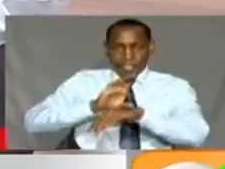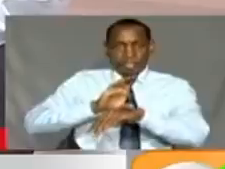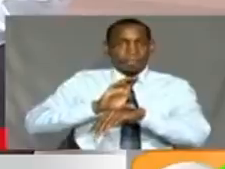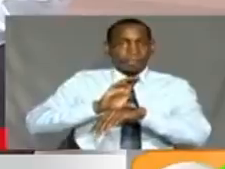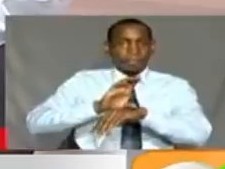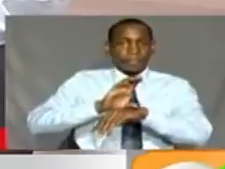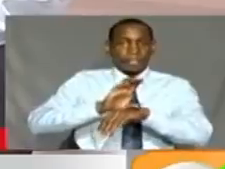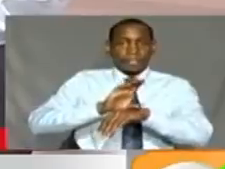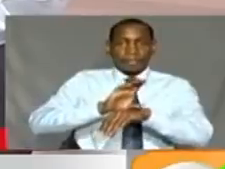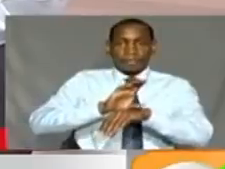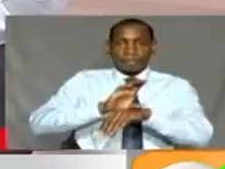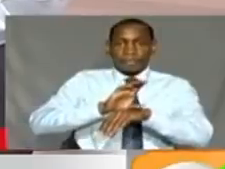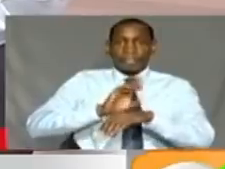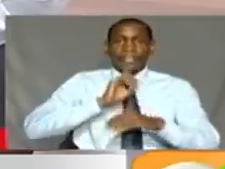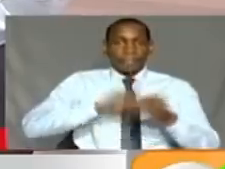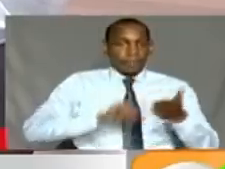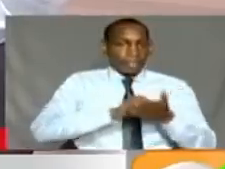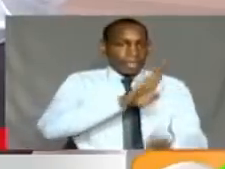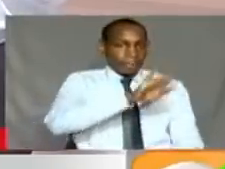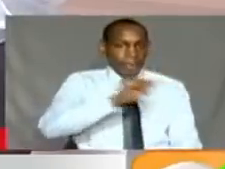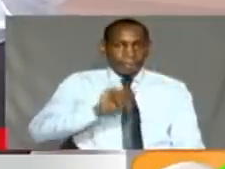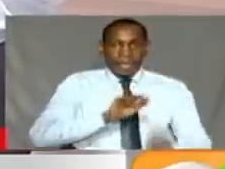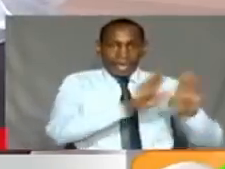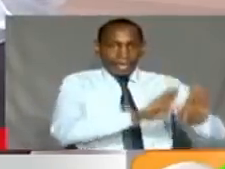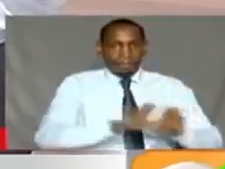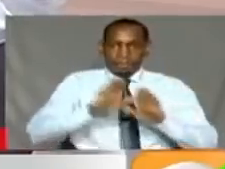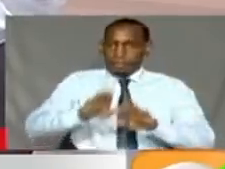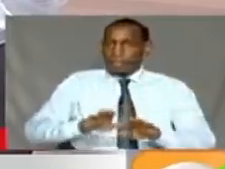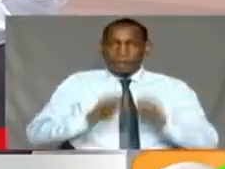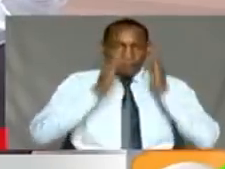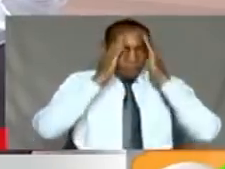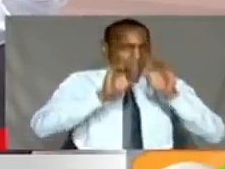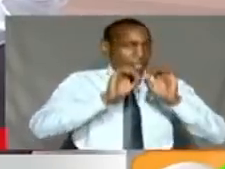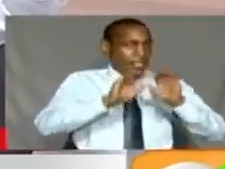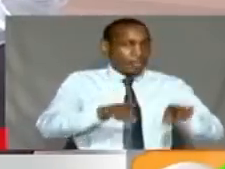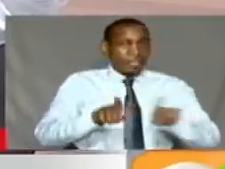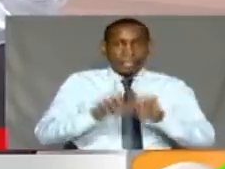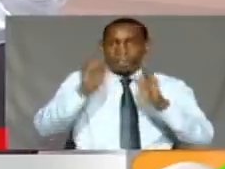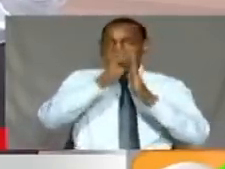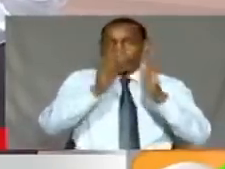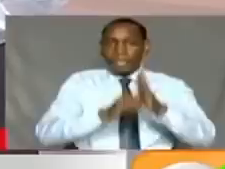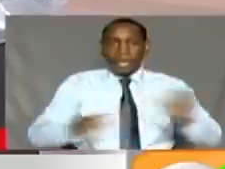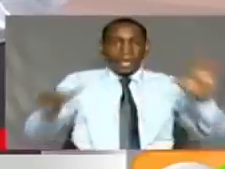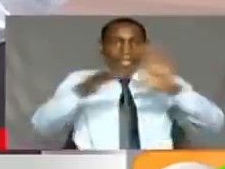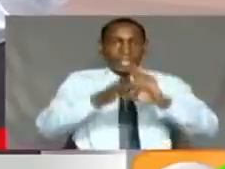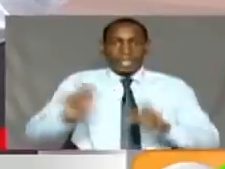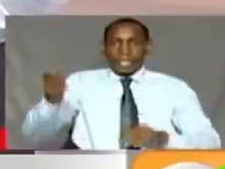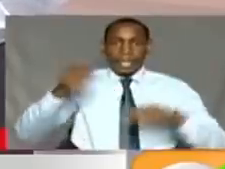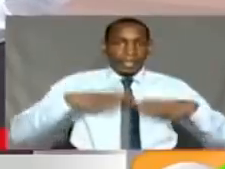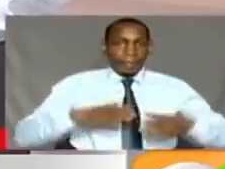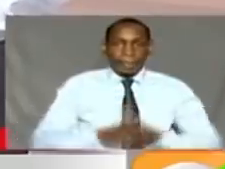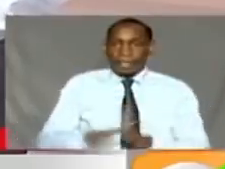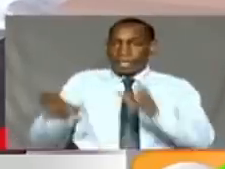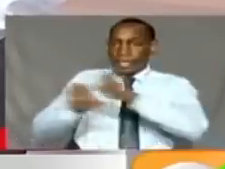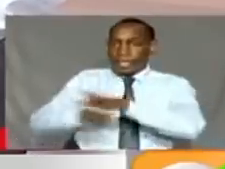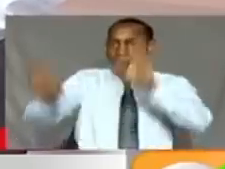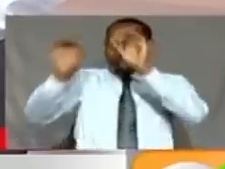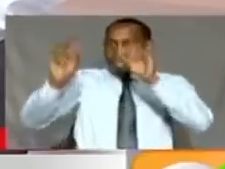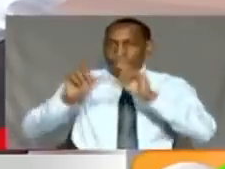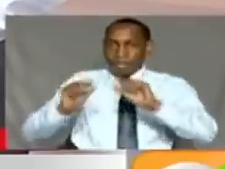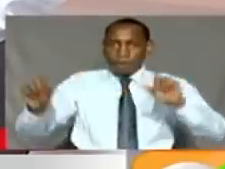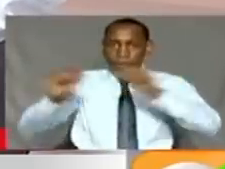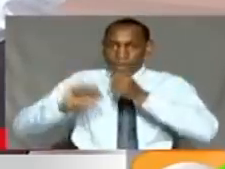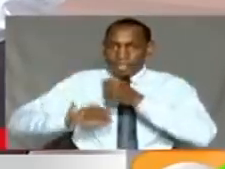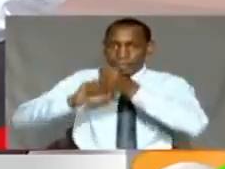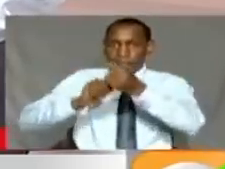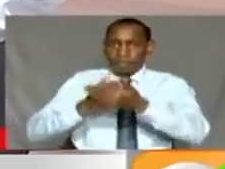Parish Eshiunya, says BBI rallies have lost focus and the agenda of uniting Kenyans. Now, the Deputy President's sentiments were echoed